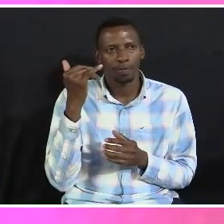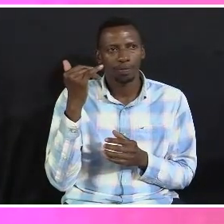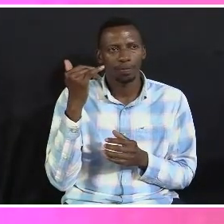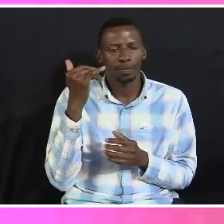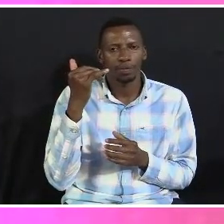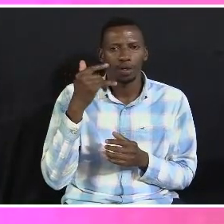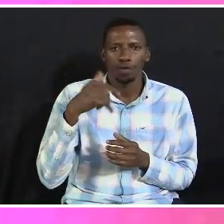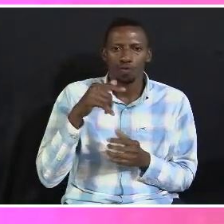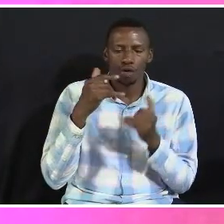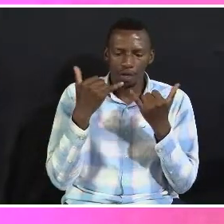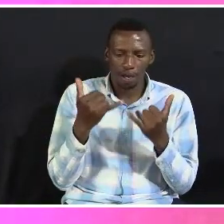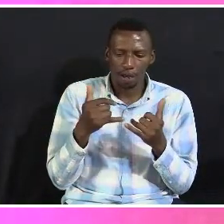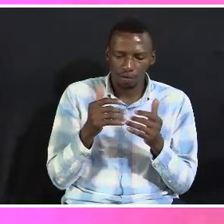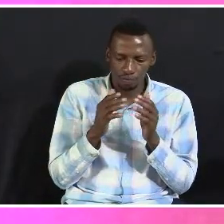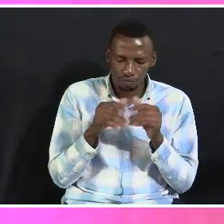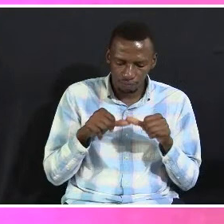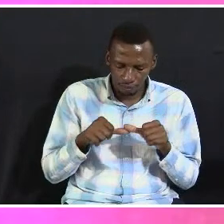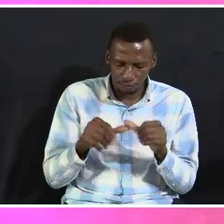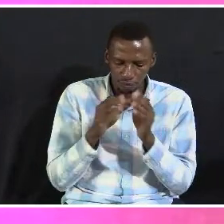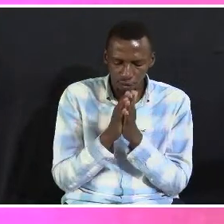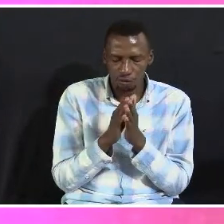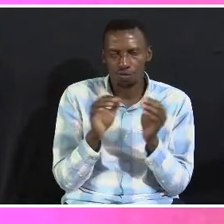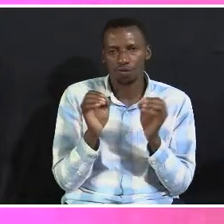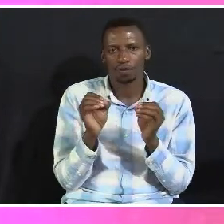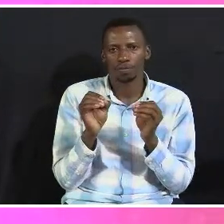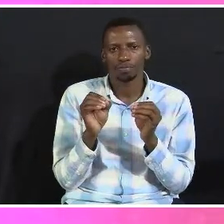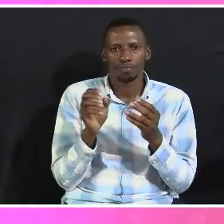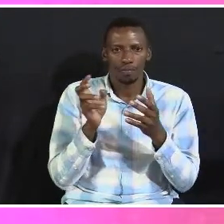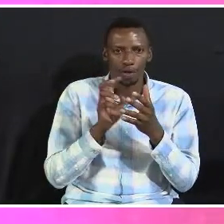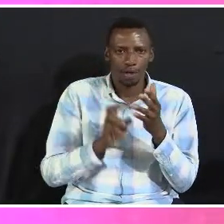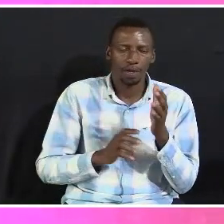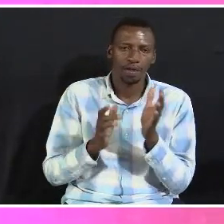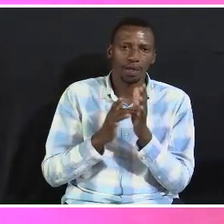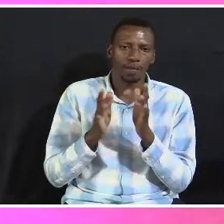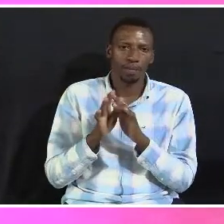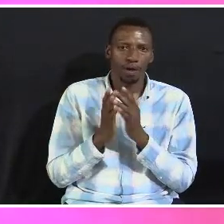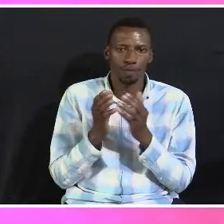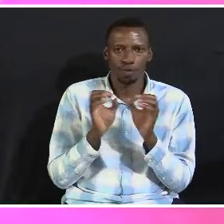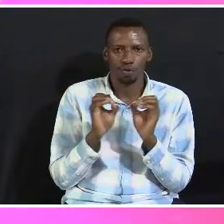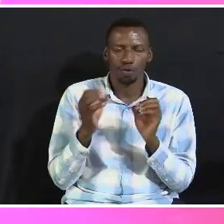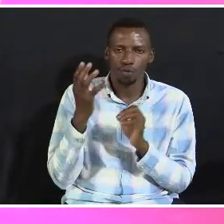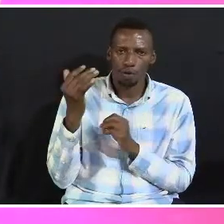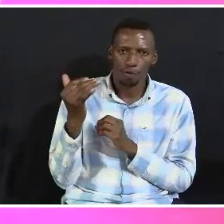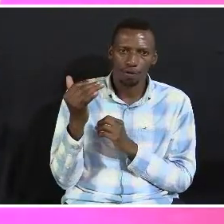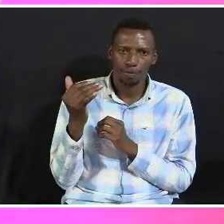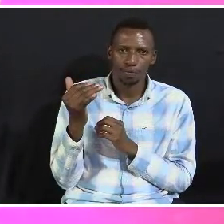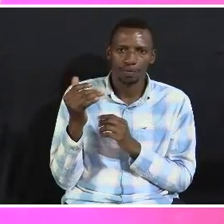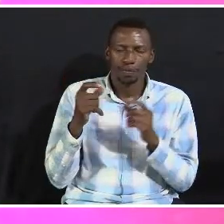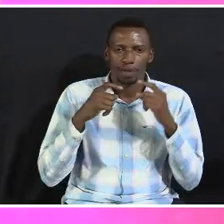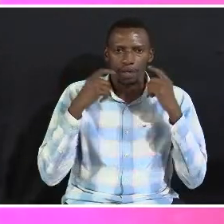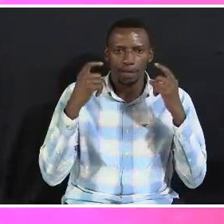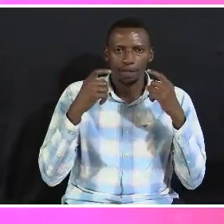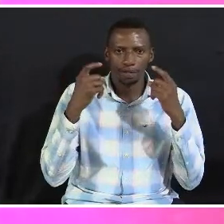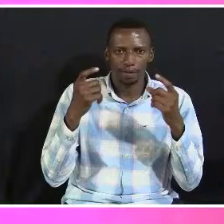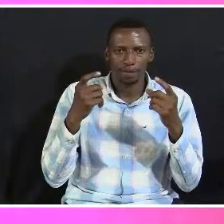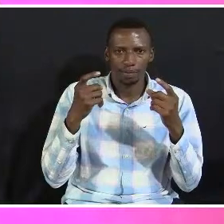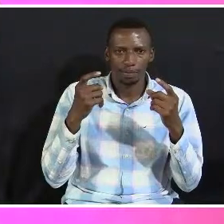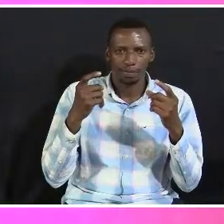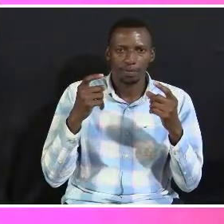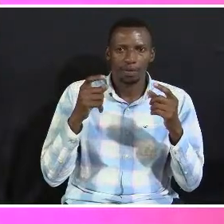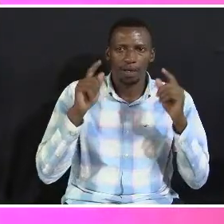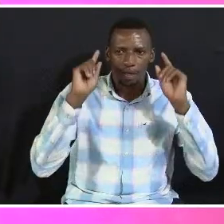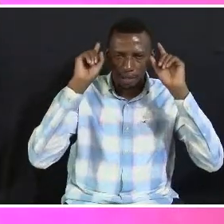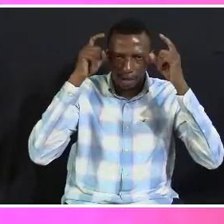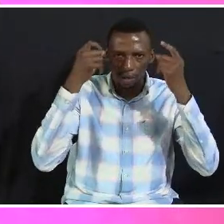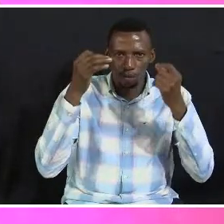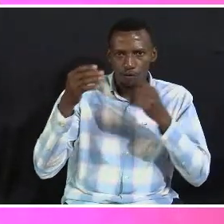Because we no longer pray. We no longer read the word of God. Why so? The sin, the Lamb of God who